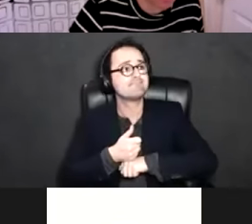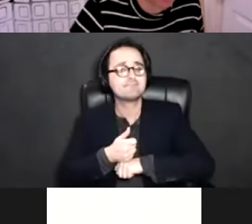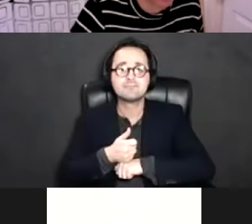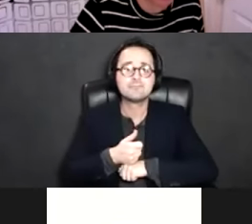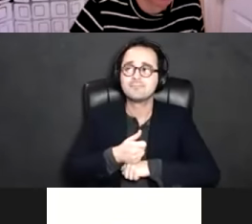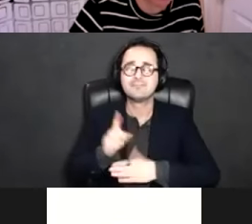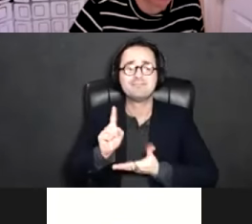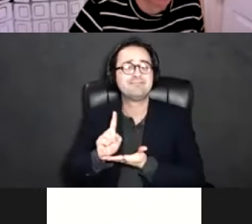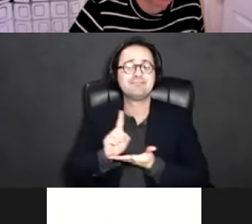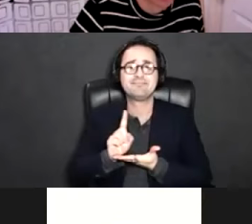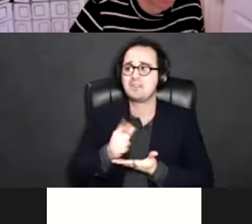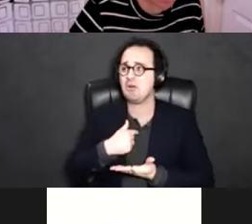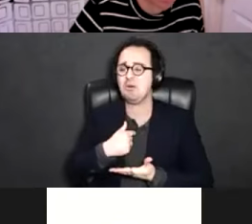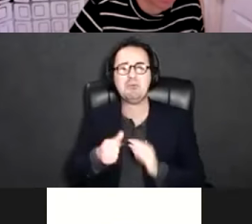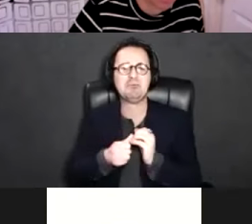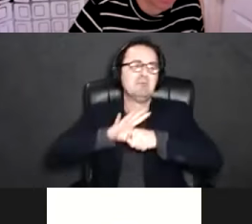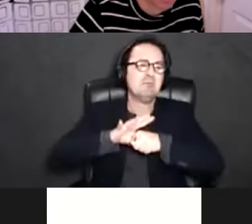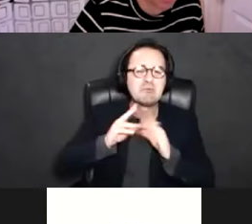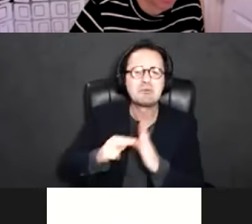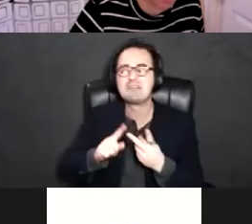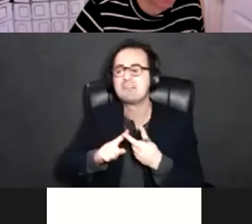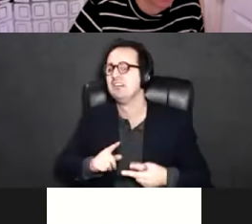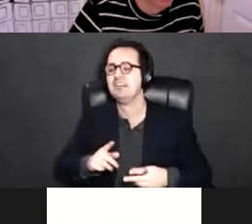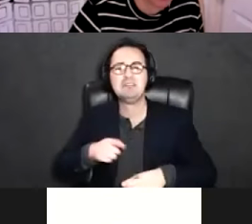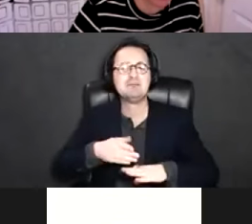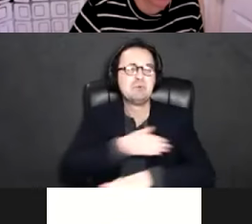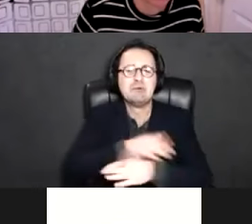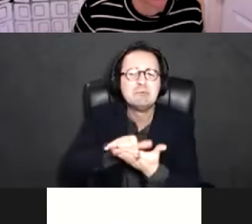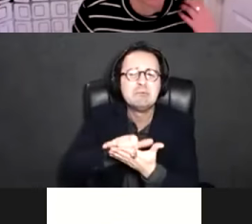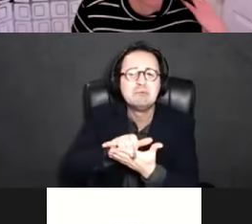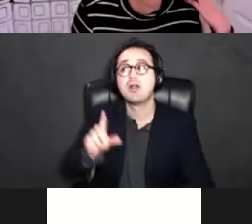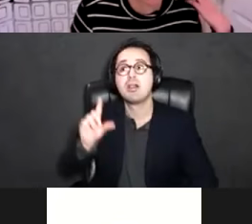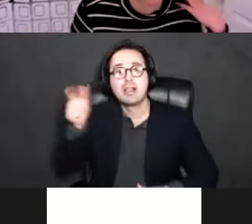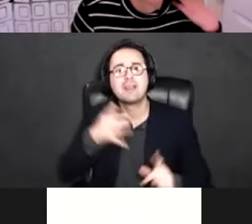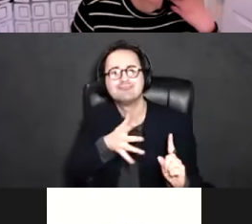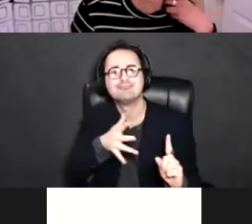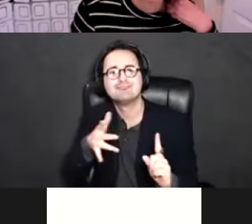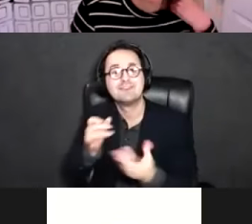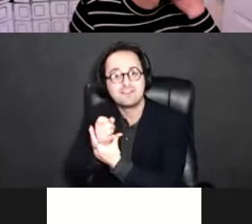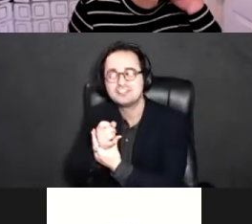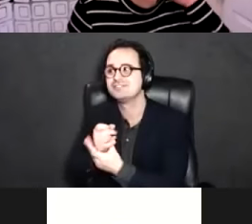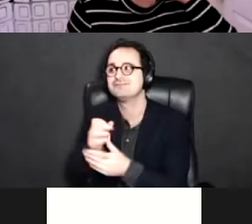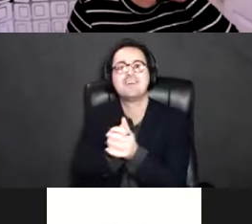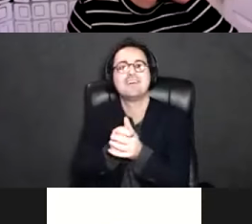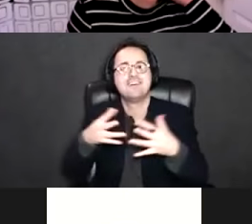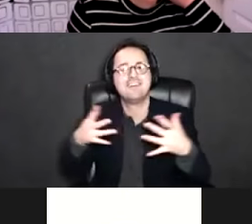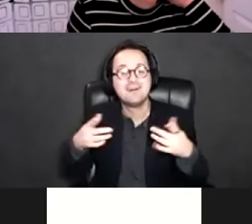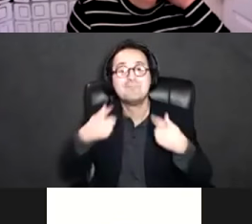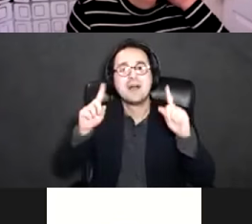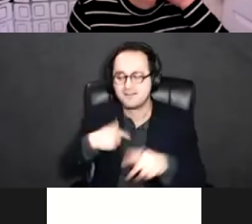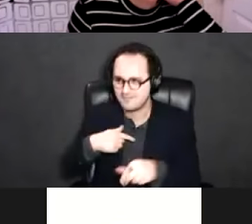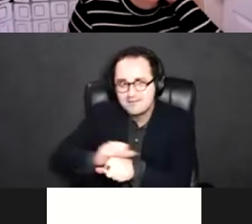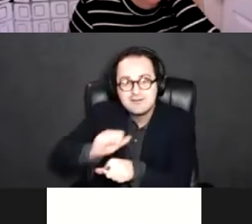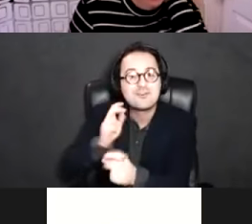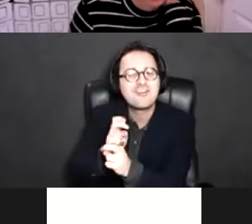bad at reading, they'd never be good, and then did they, over the course of the intervention, change their mindset to a growth mindset where they thought if they worked hard, they could get